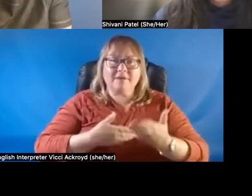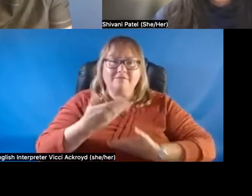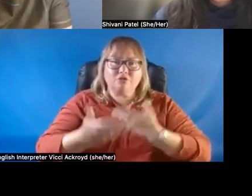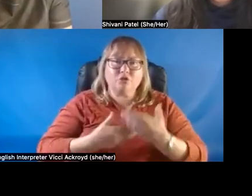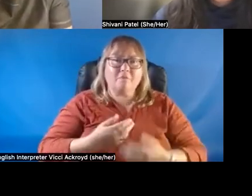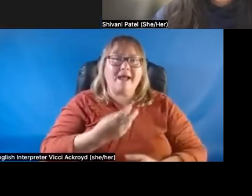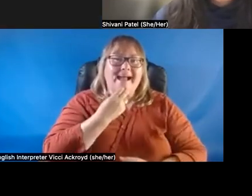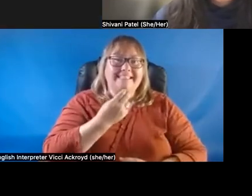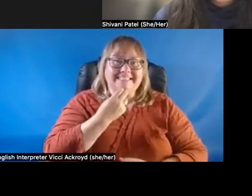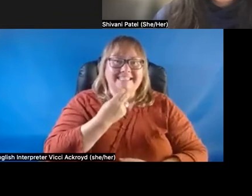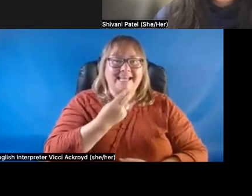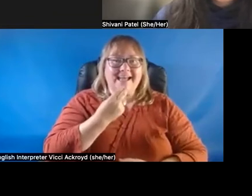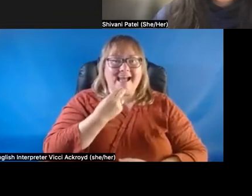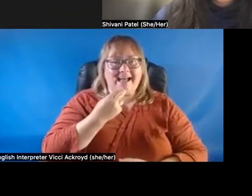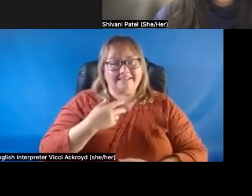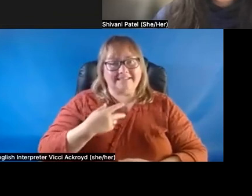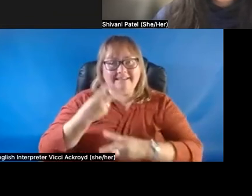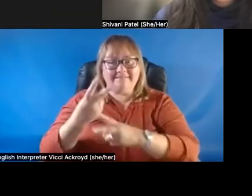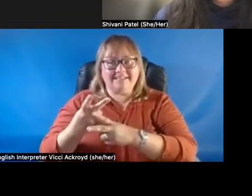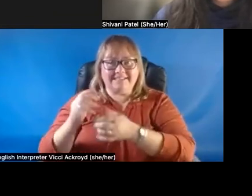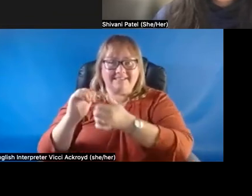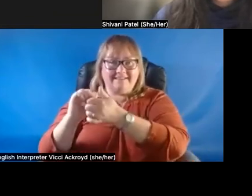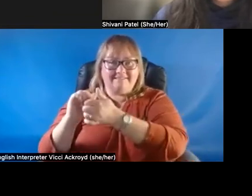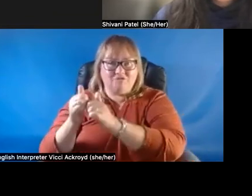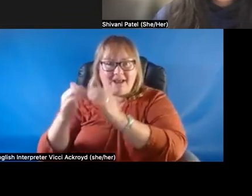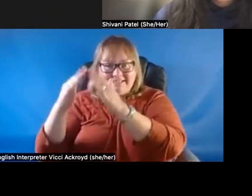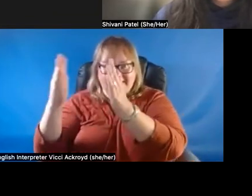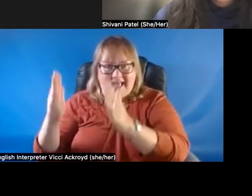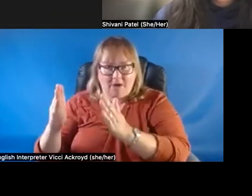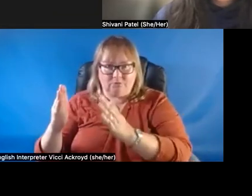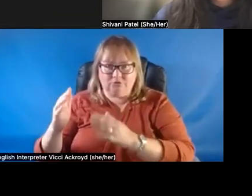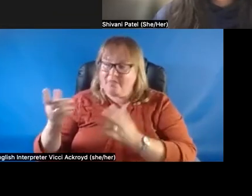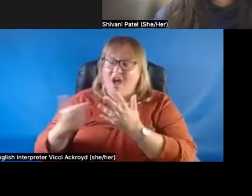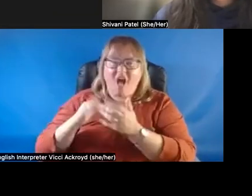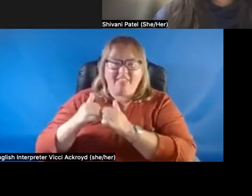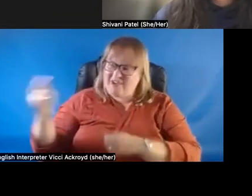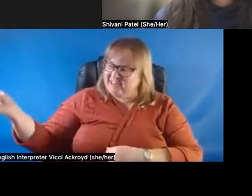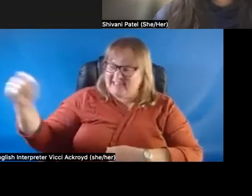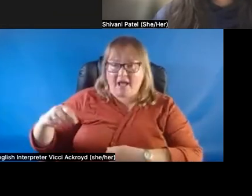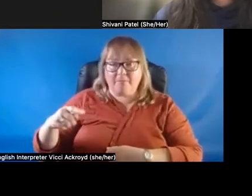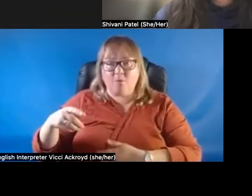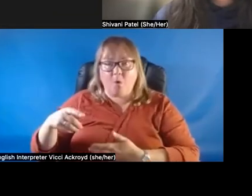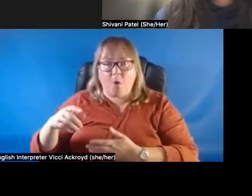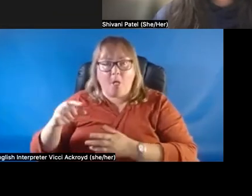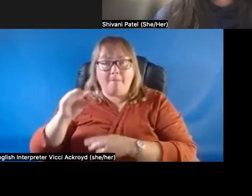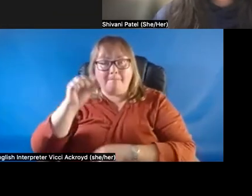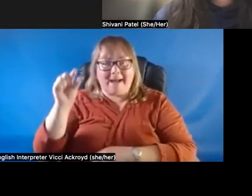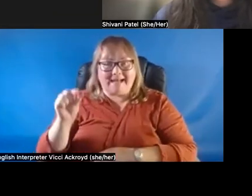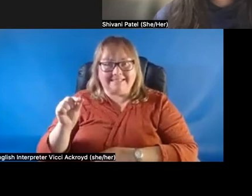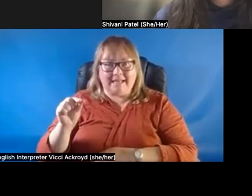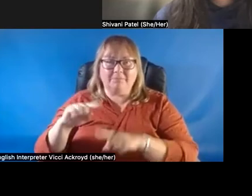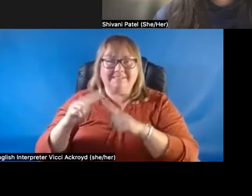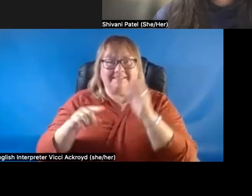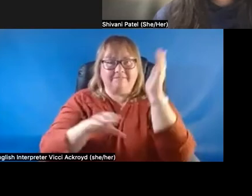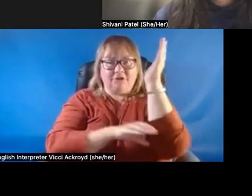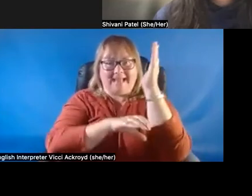little, and another friend joined them, and they were all eating, and they were all Pakistani, I think, but from different castes.